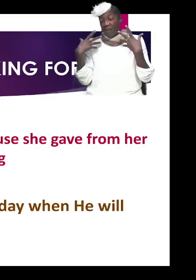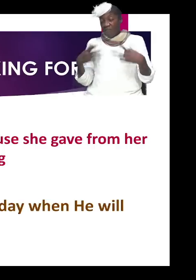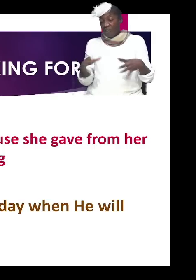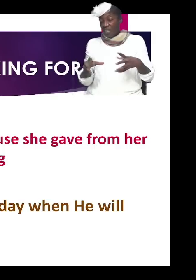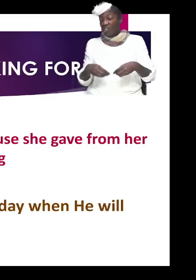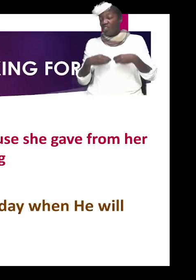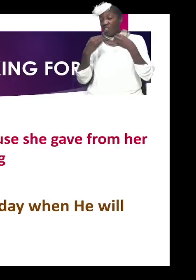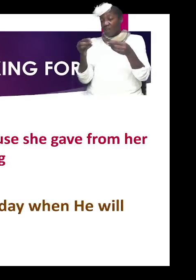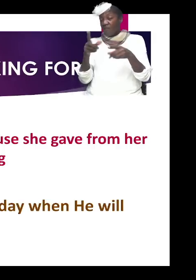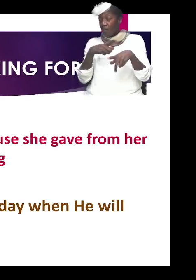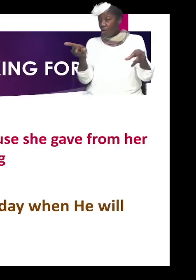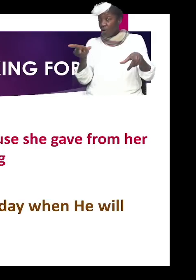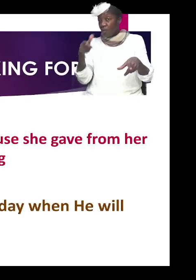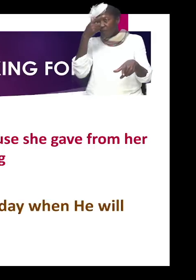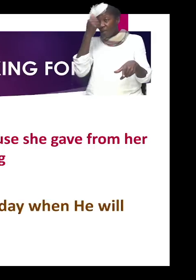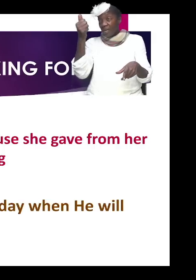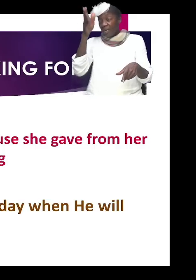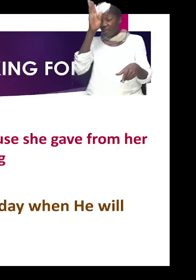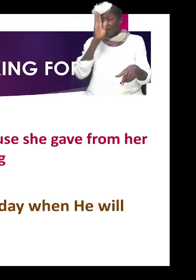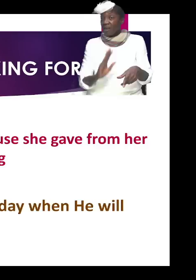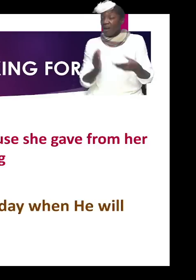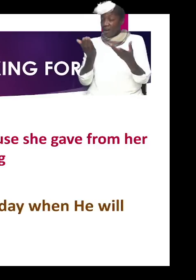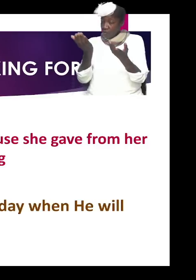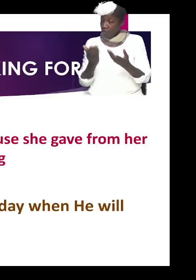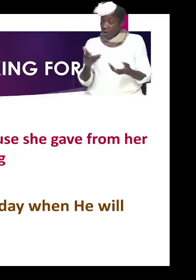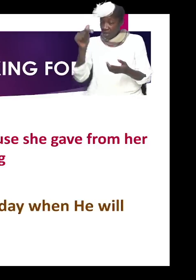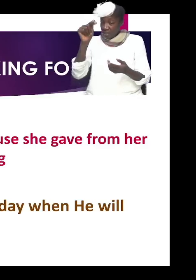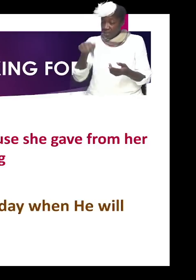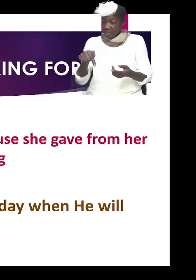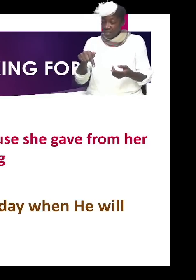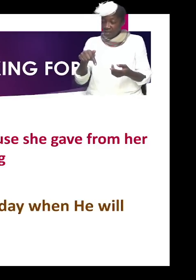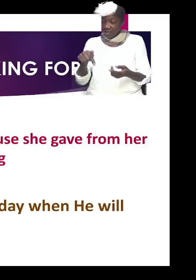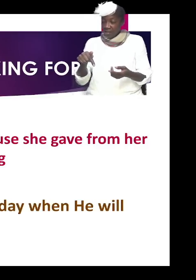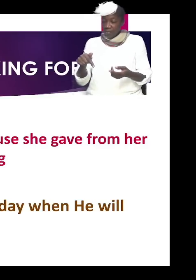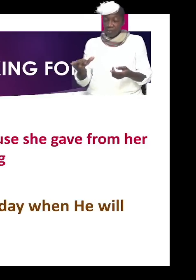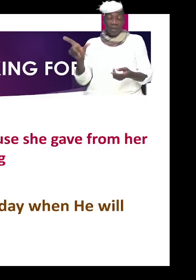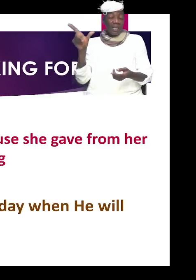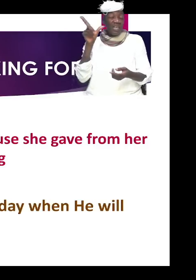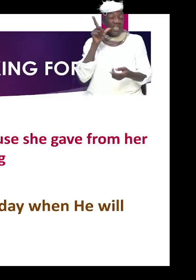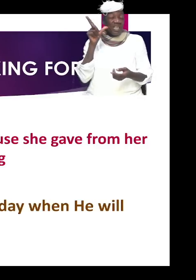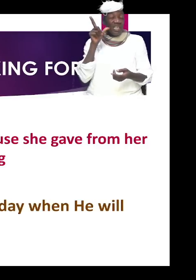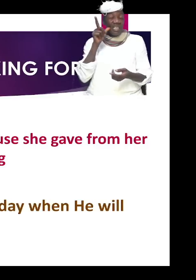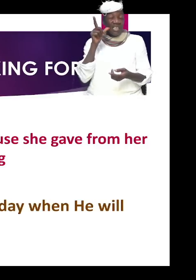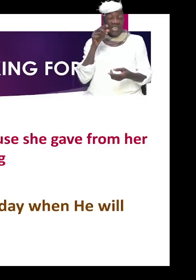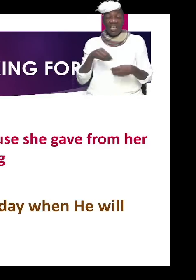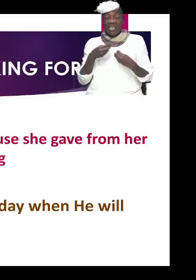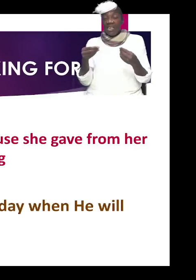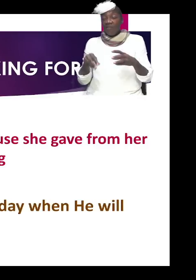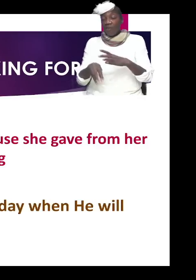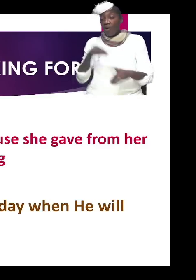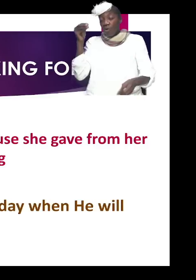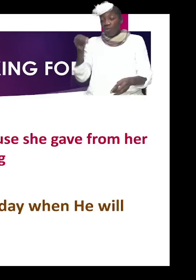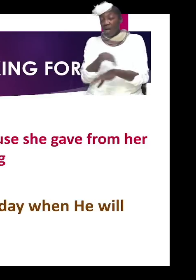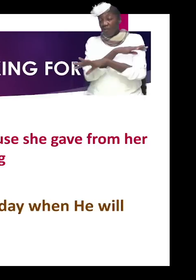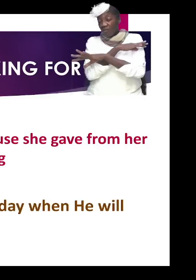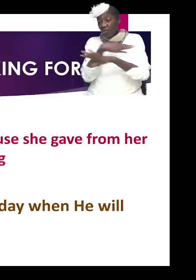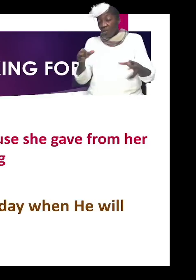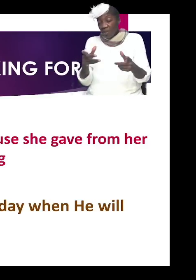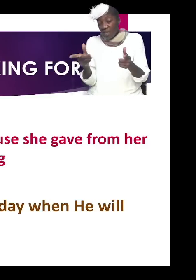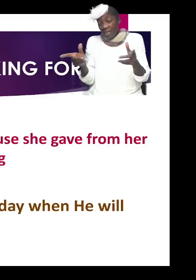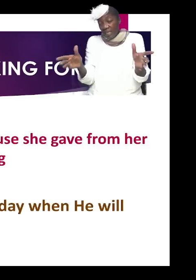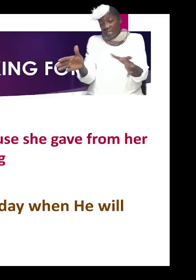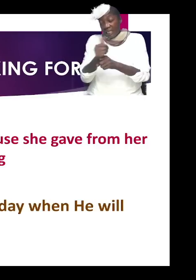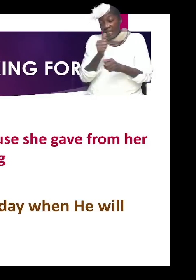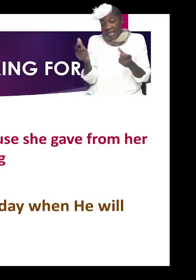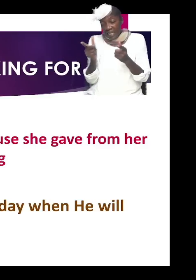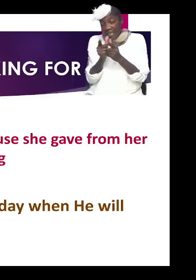for God and God required it, etc., etc., this lady take up out of her nothingness. She take up the little what she have